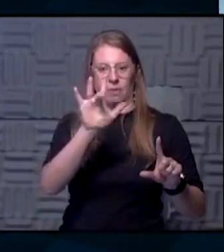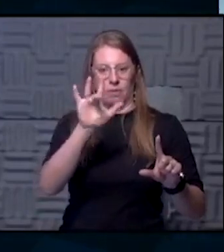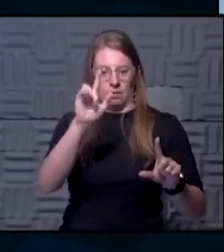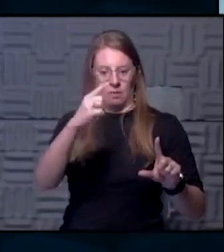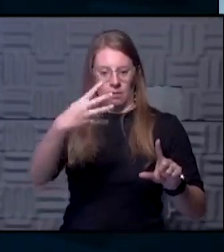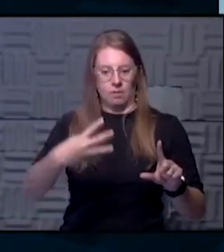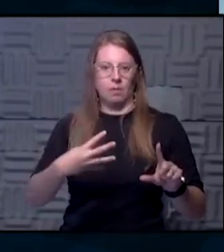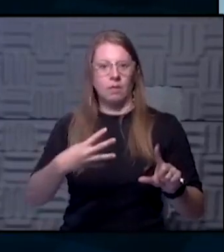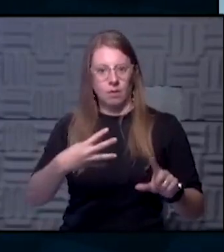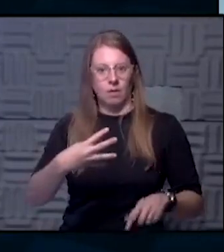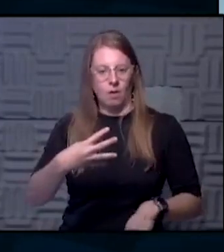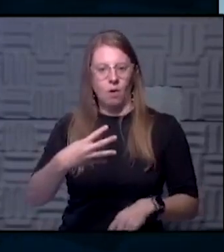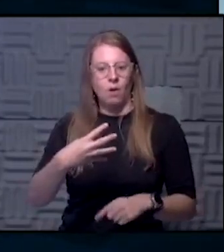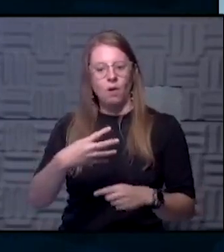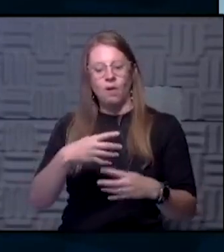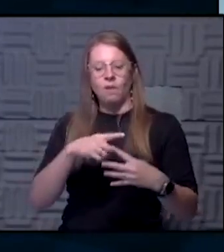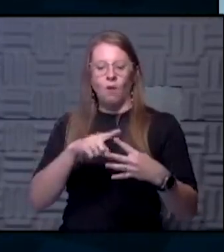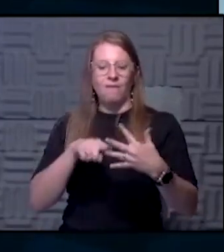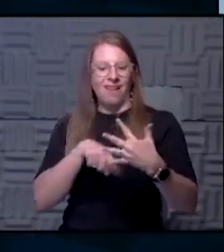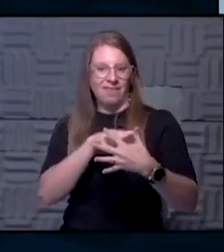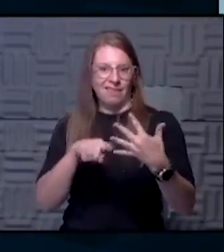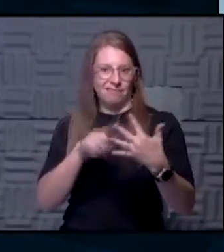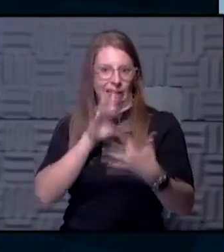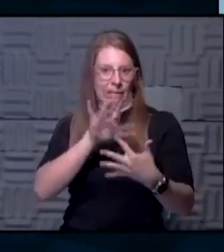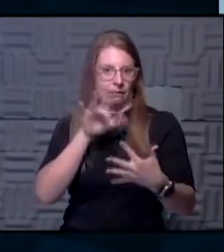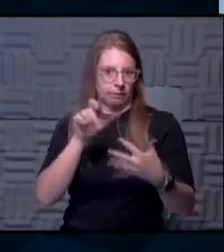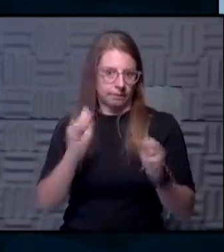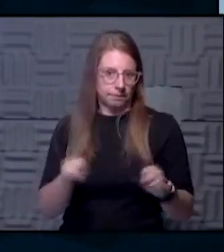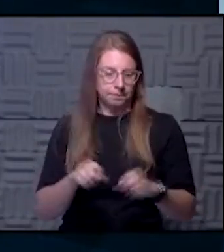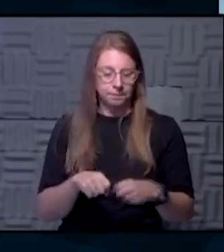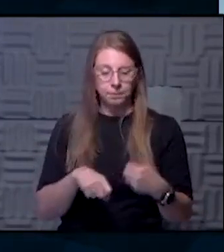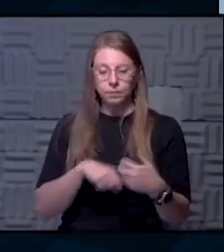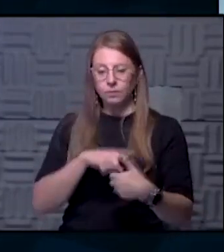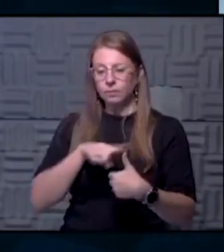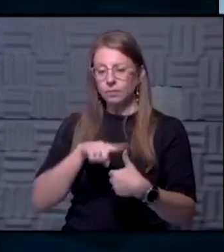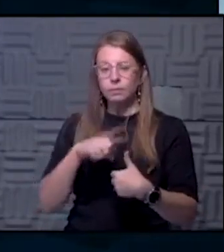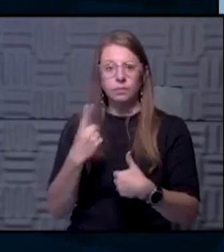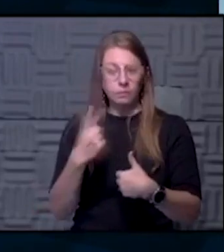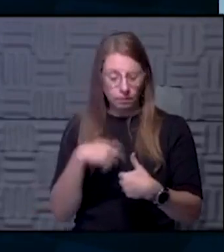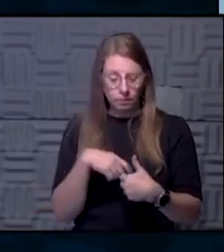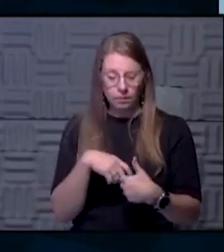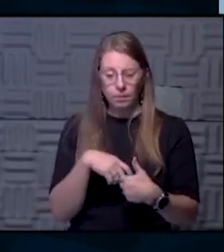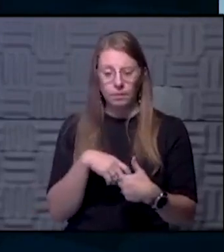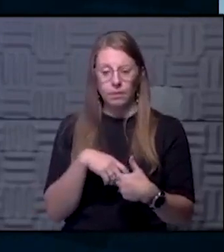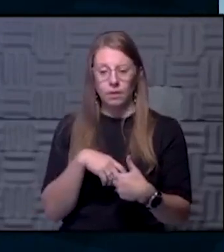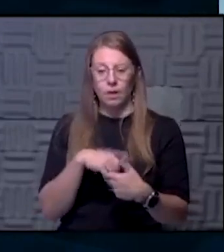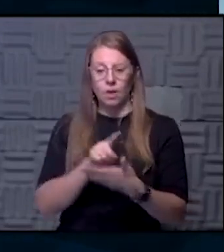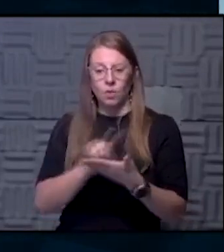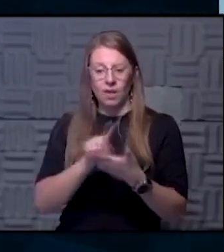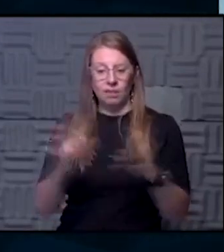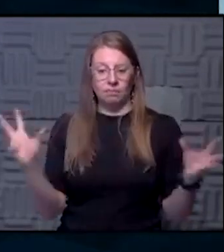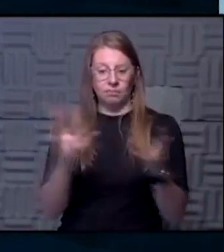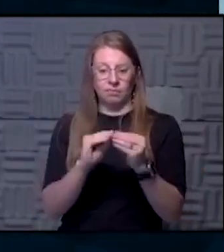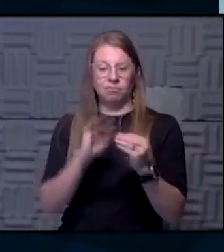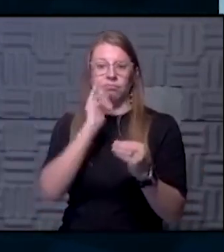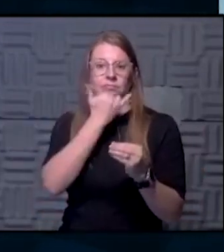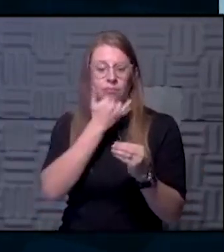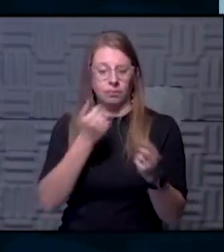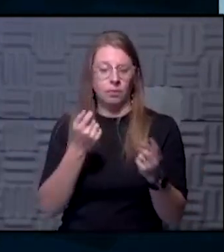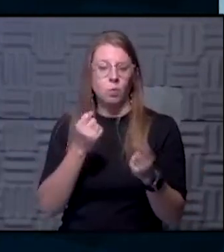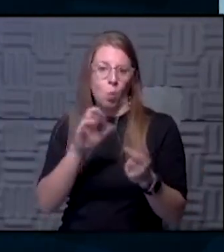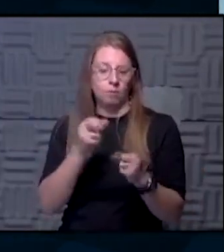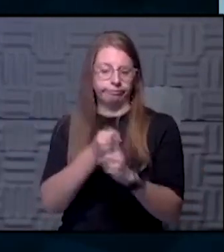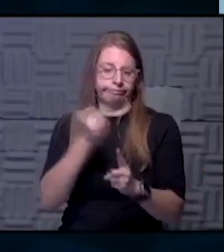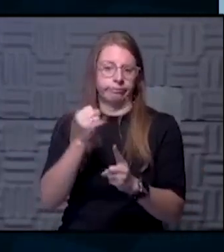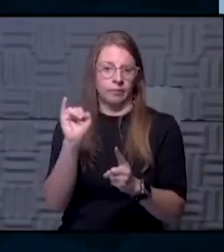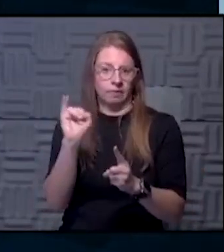5 things that you can click on. One of them is the weekly cumulative incidence, and we've done it